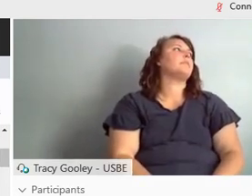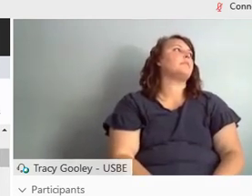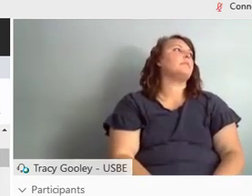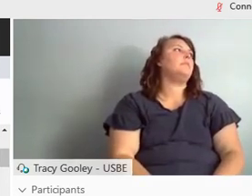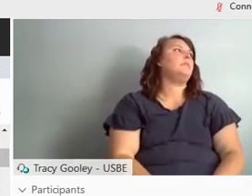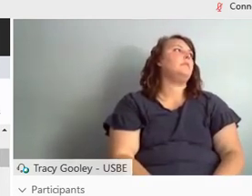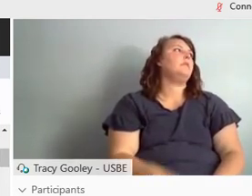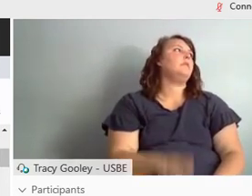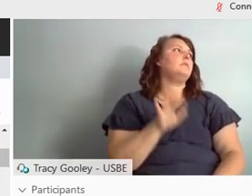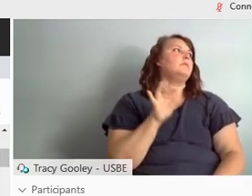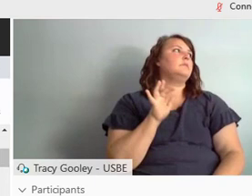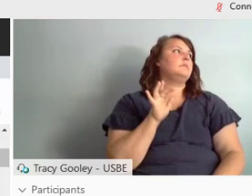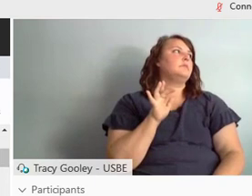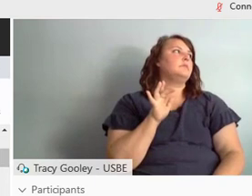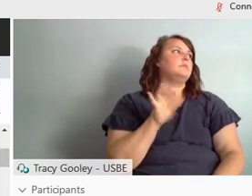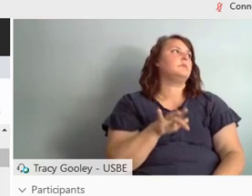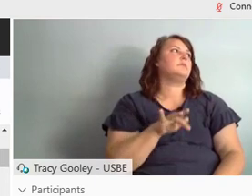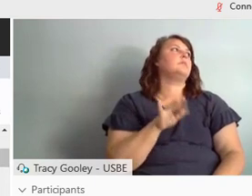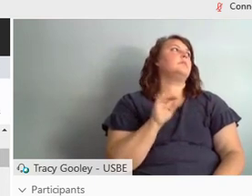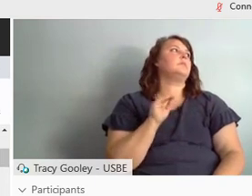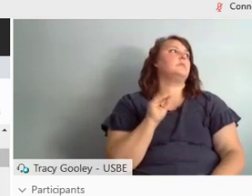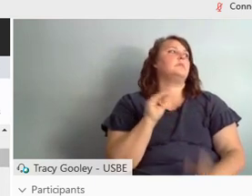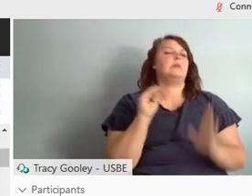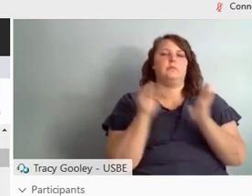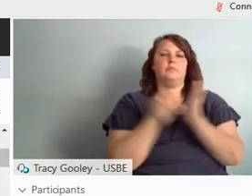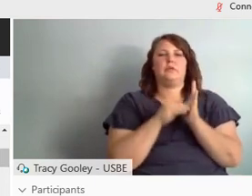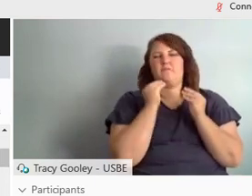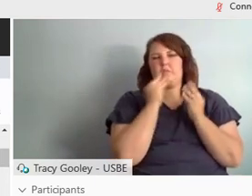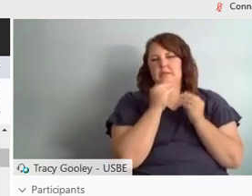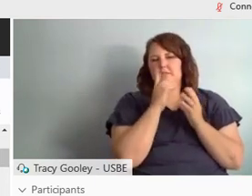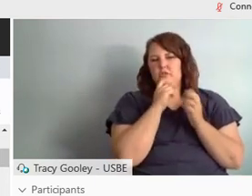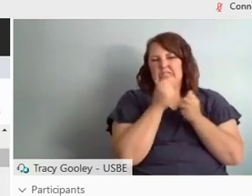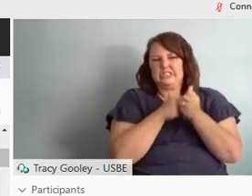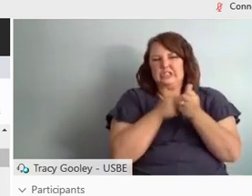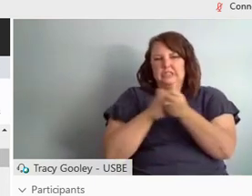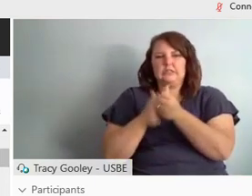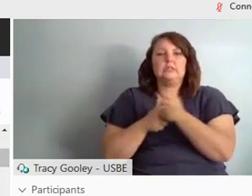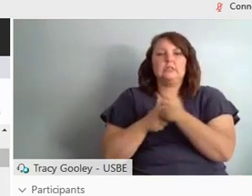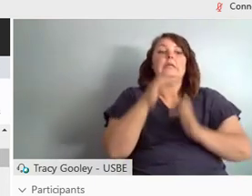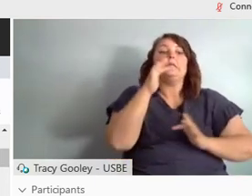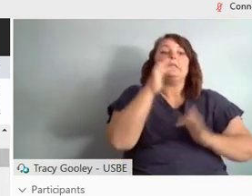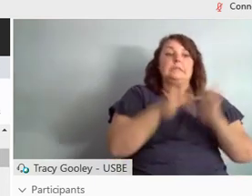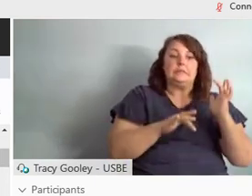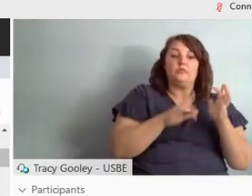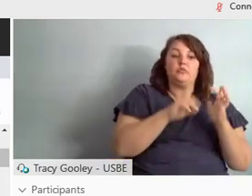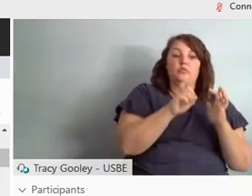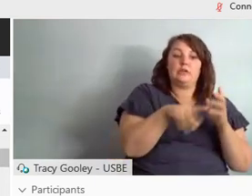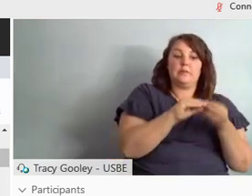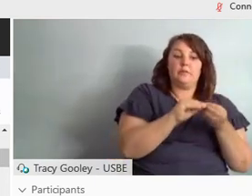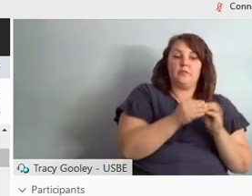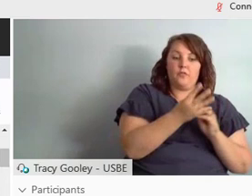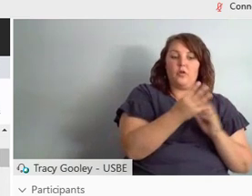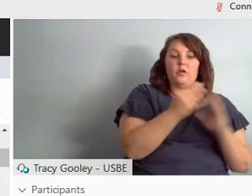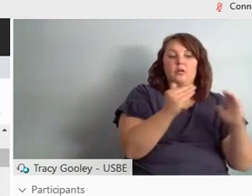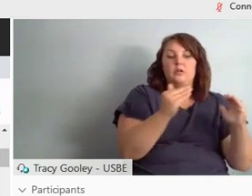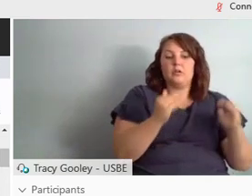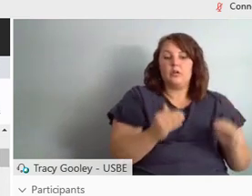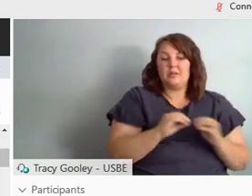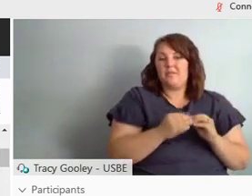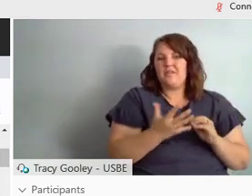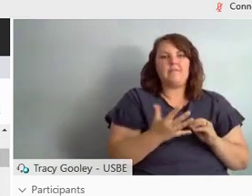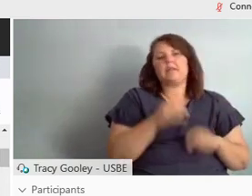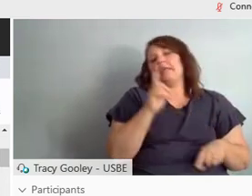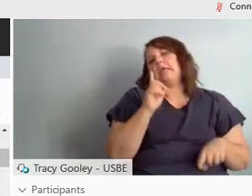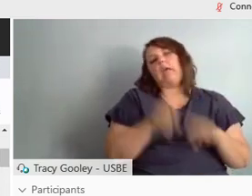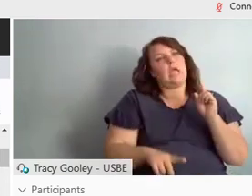input data for each question. So the option to skip question number 4 and move on to question number 5,